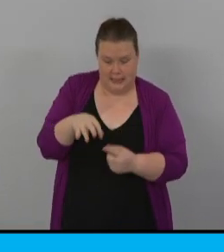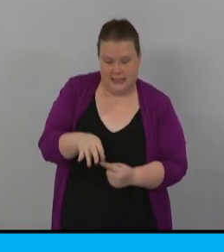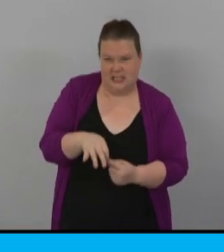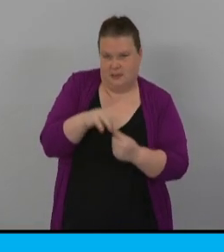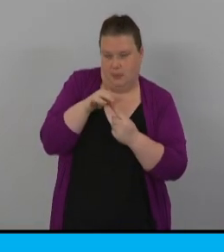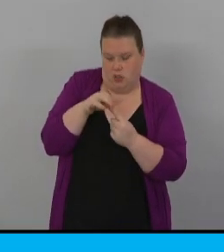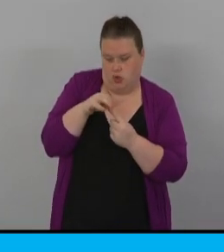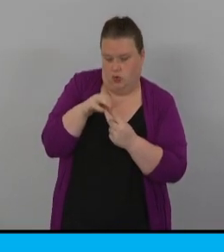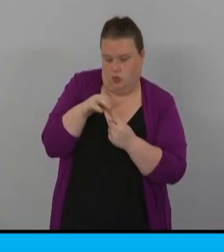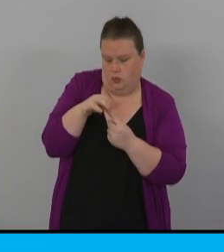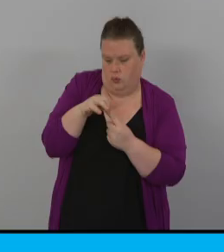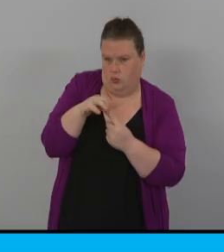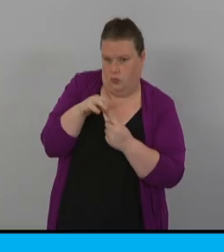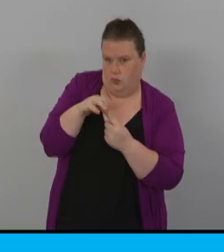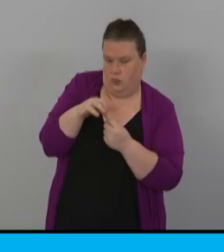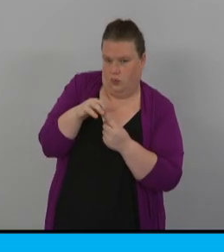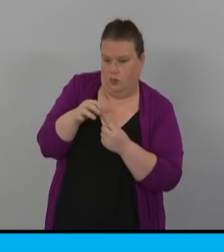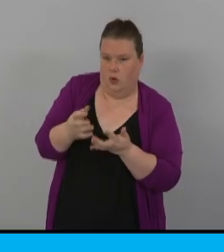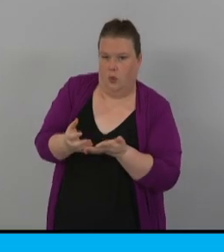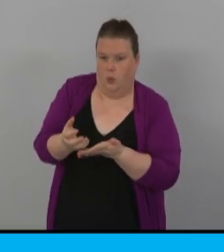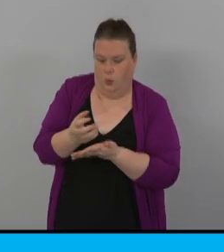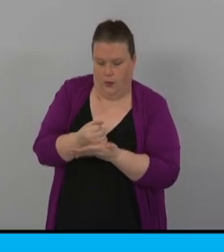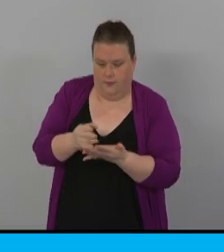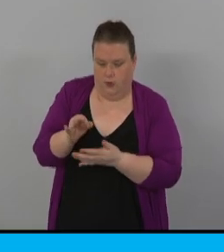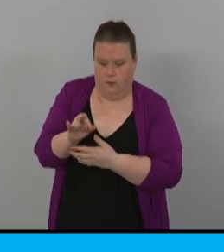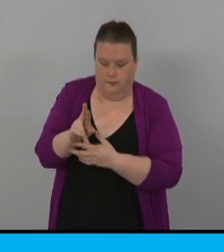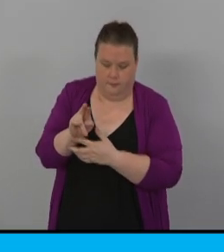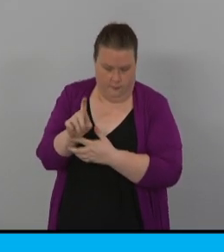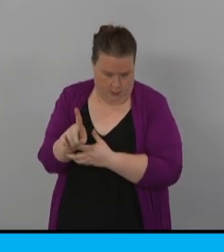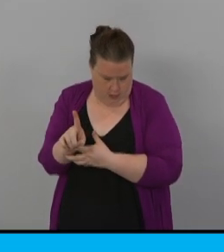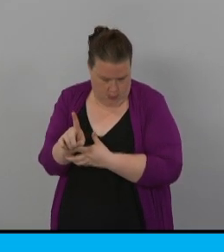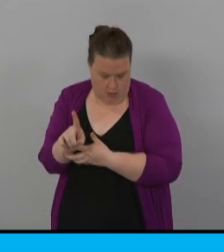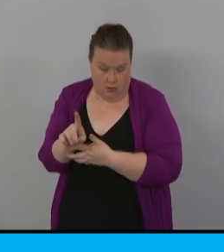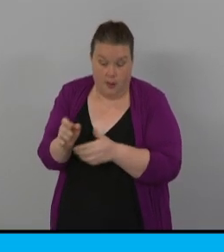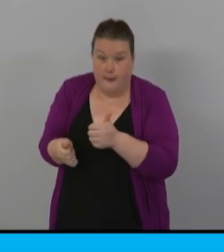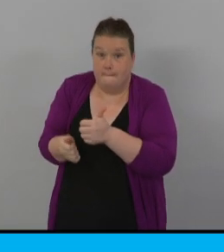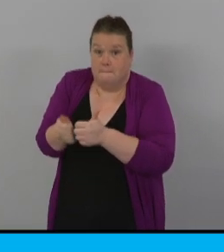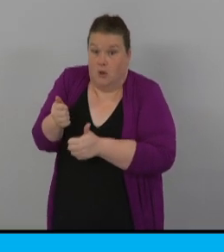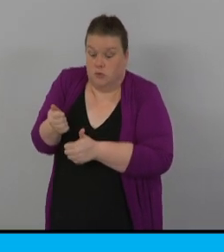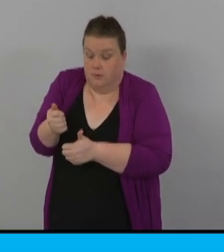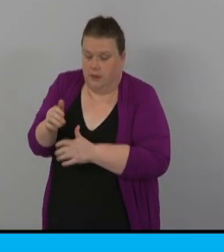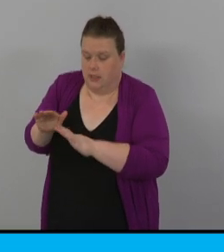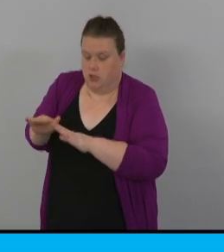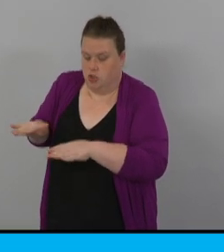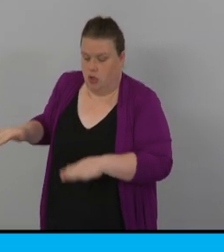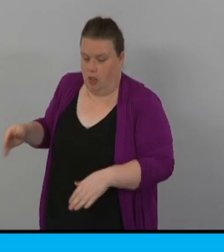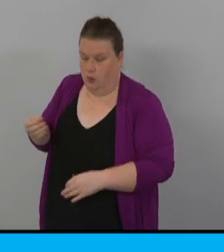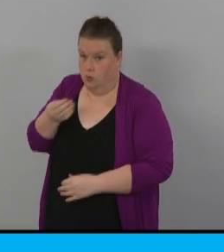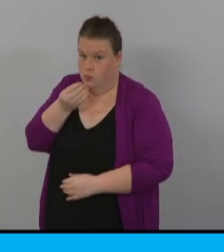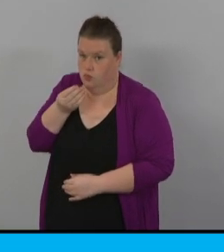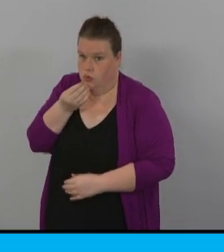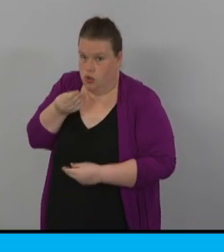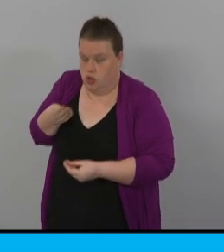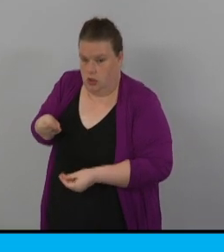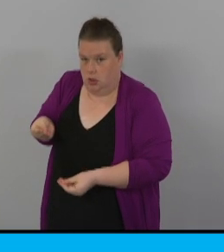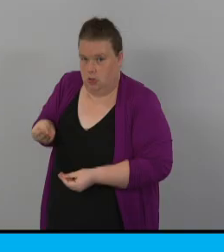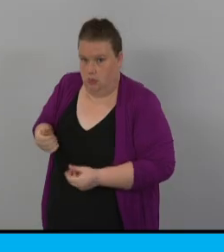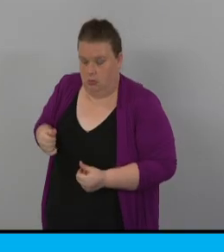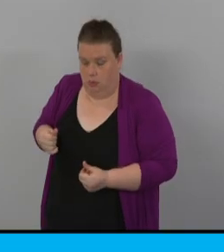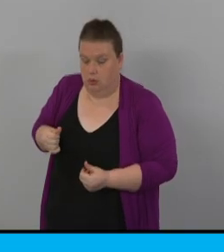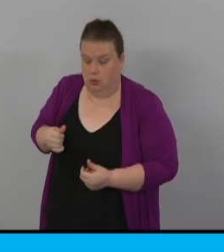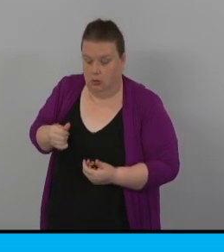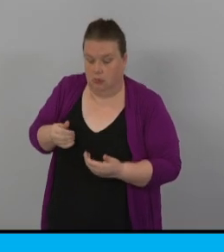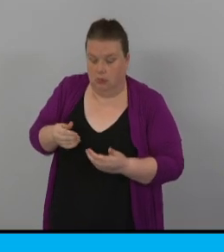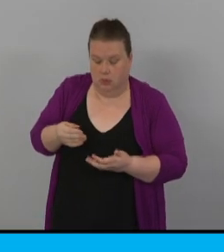those, that's mostly child nutrition fund, which is part of the official budget. And then it has those other funds that I just talked